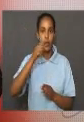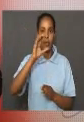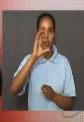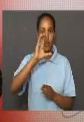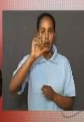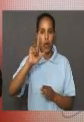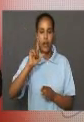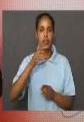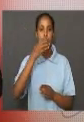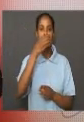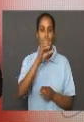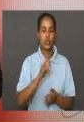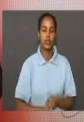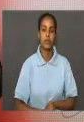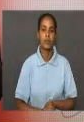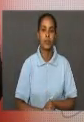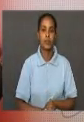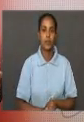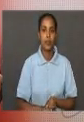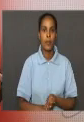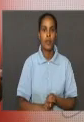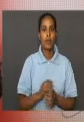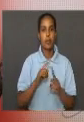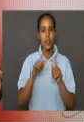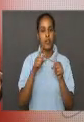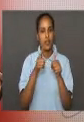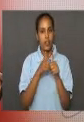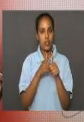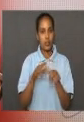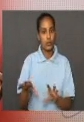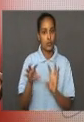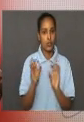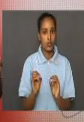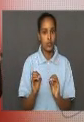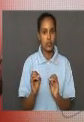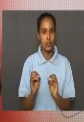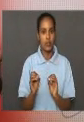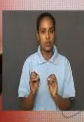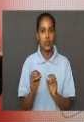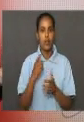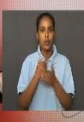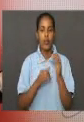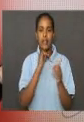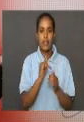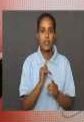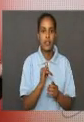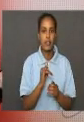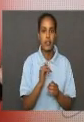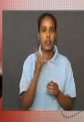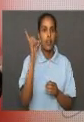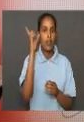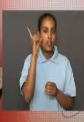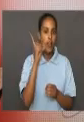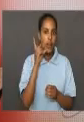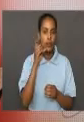chloride solution. But first, students, what is a